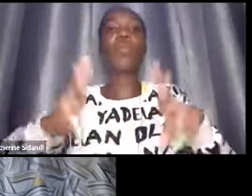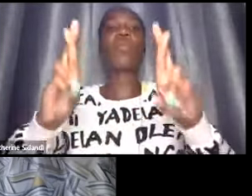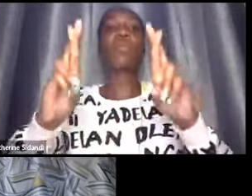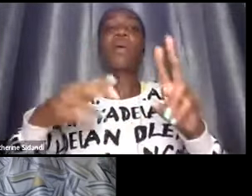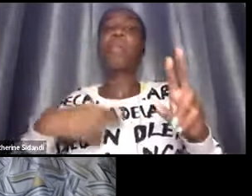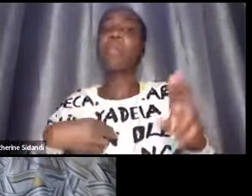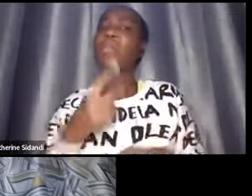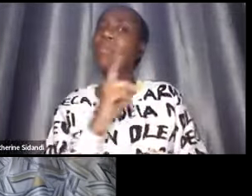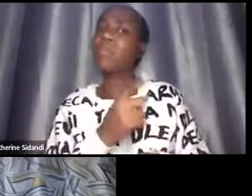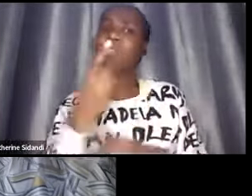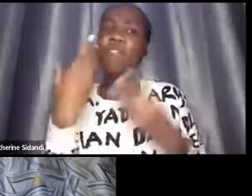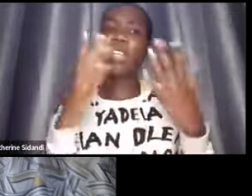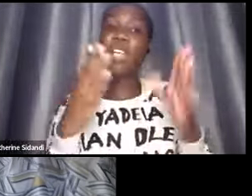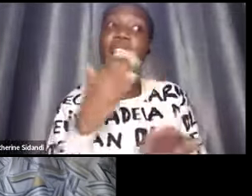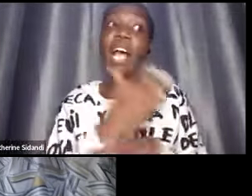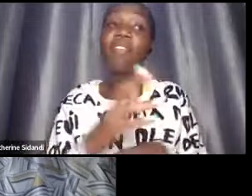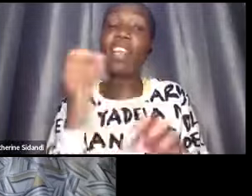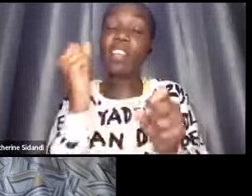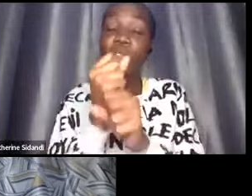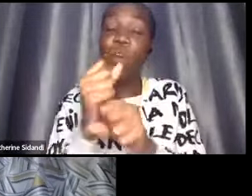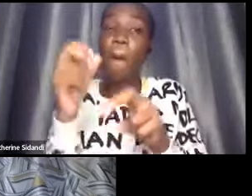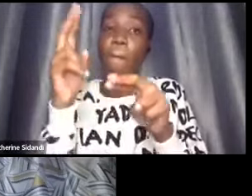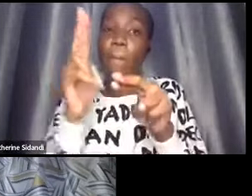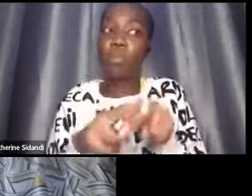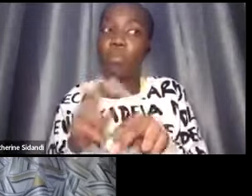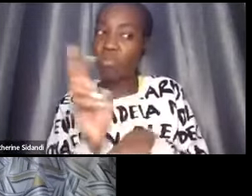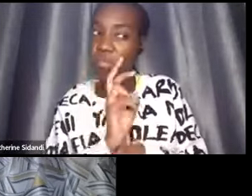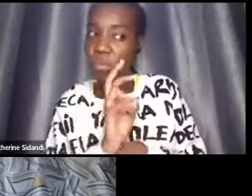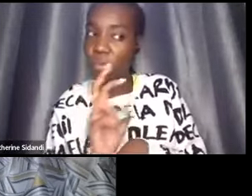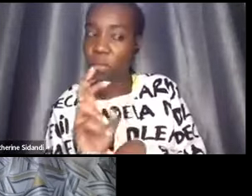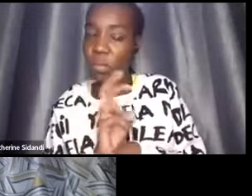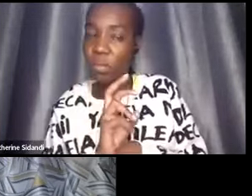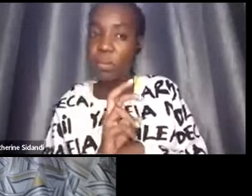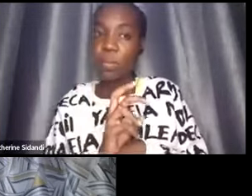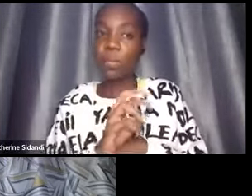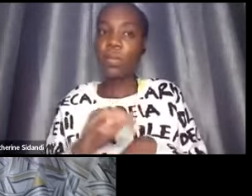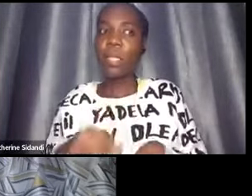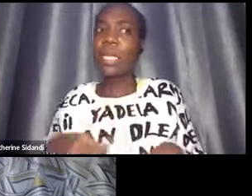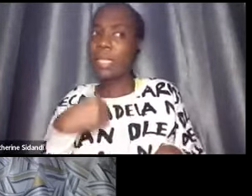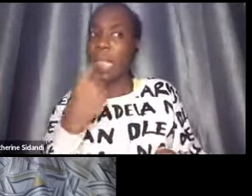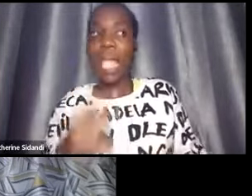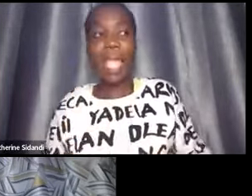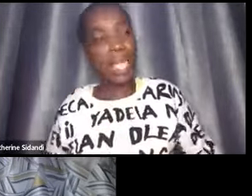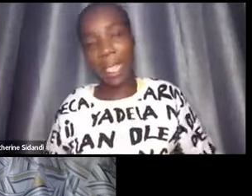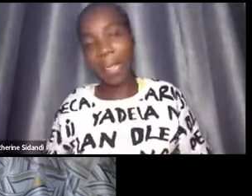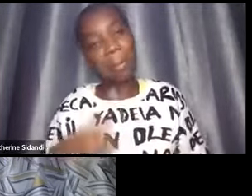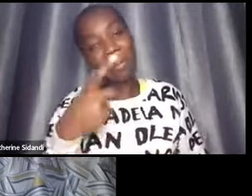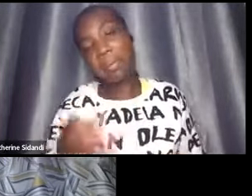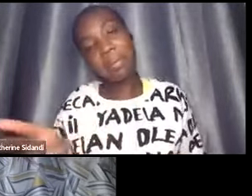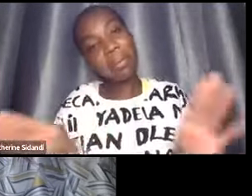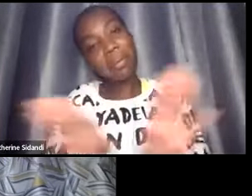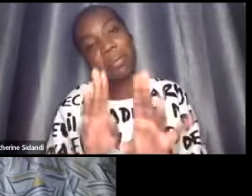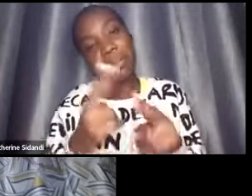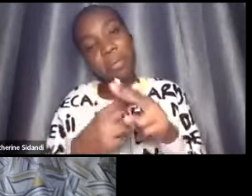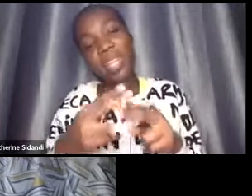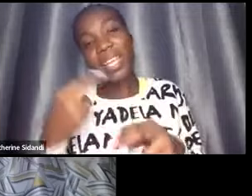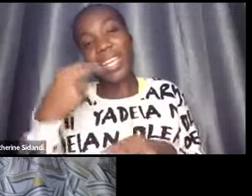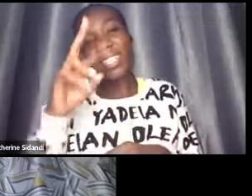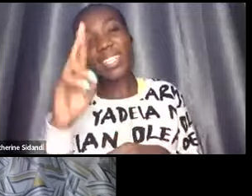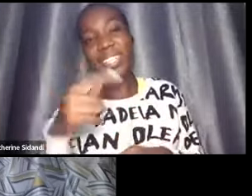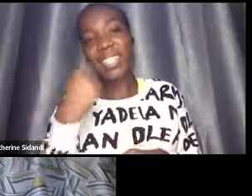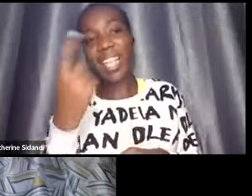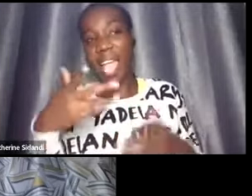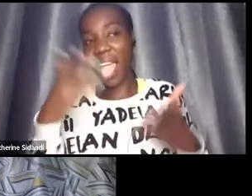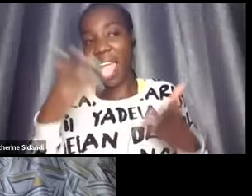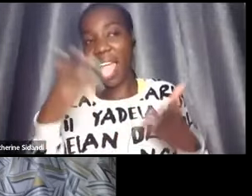what we call a benchmark. After doing a benchmark, I told them, you guys are closing. You know what the HR manager told me? This is